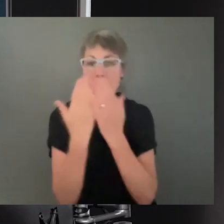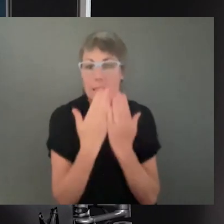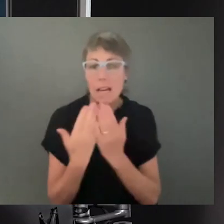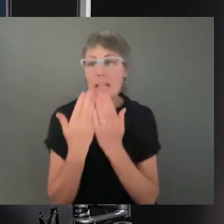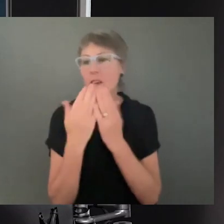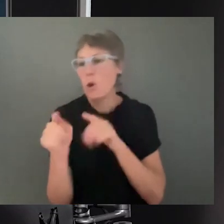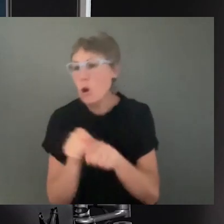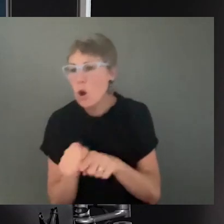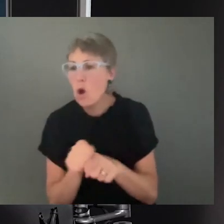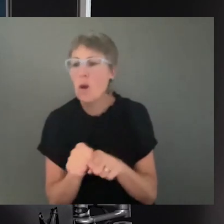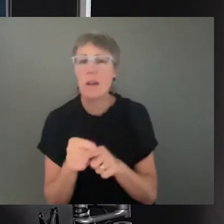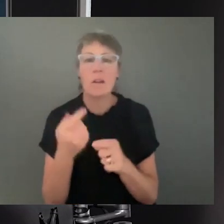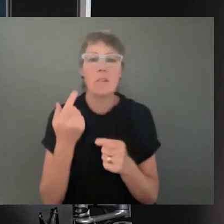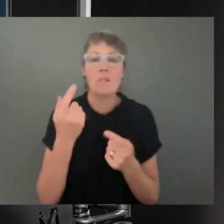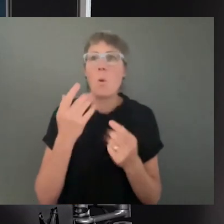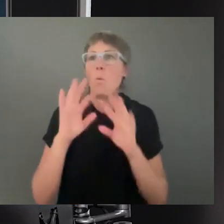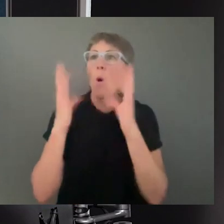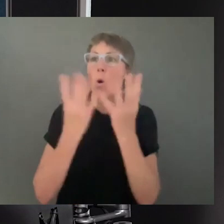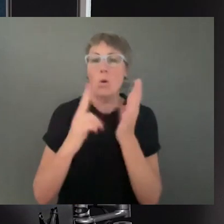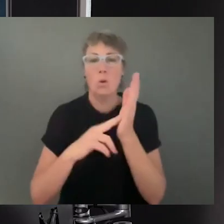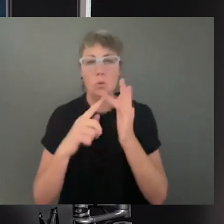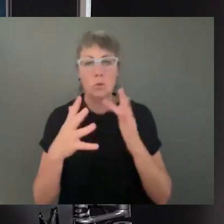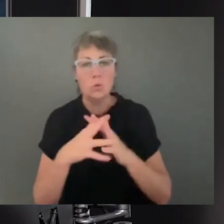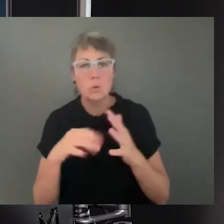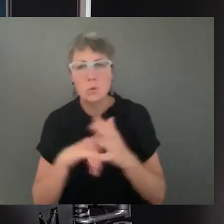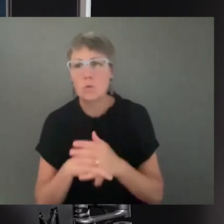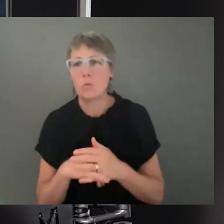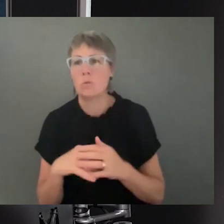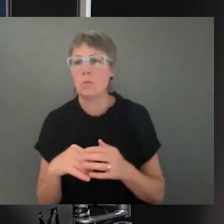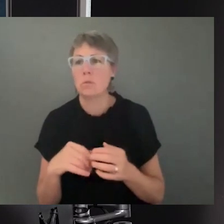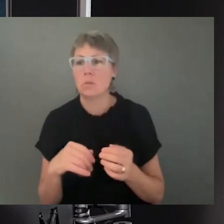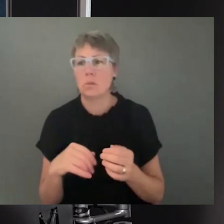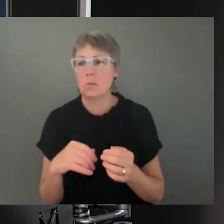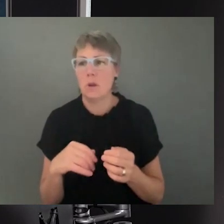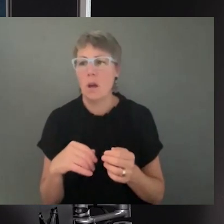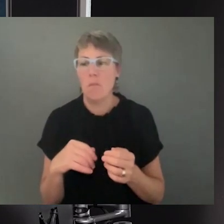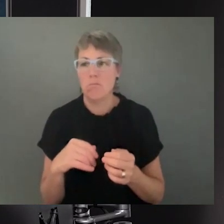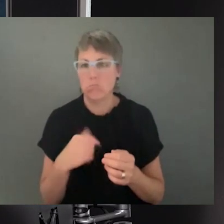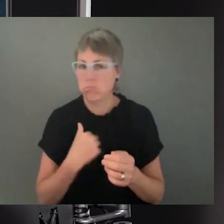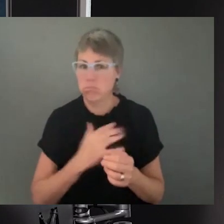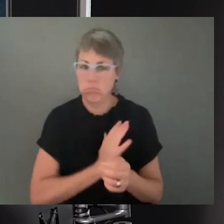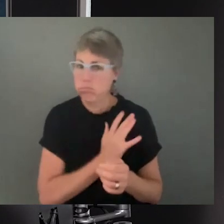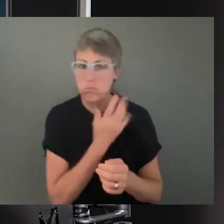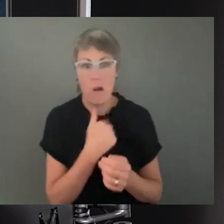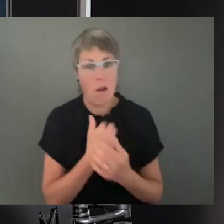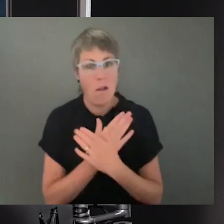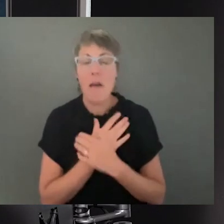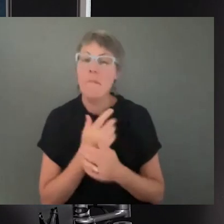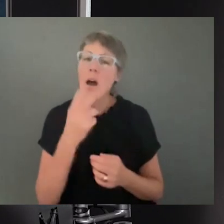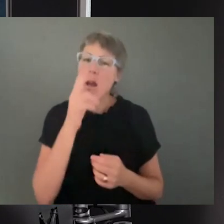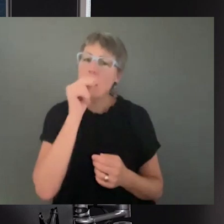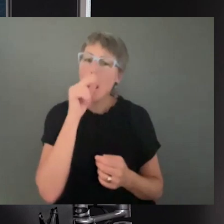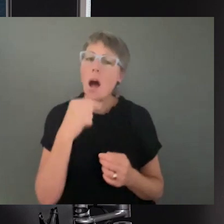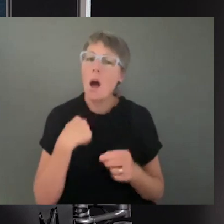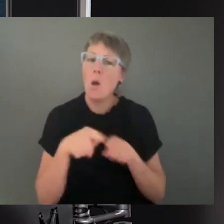also find out about what's going on in the world. And it's magnificent to hear people narrate books for you. I mean, I did learn